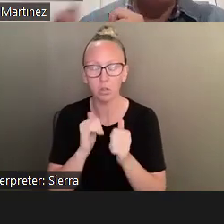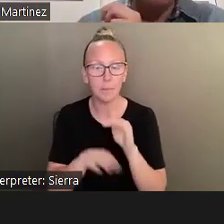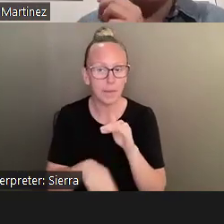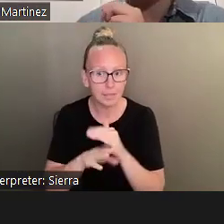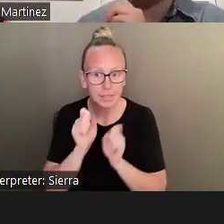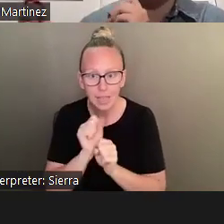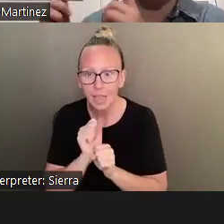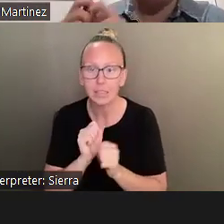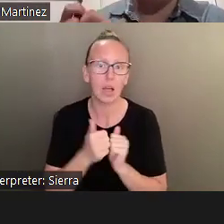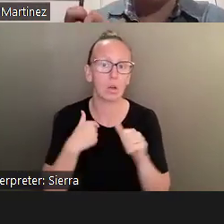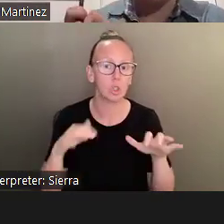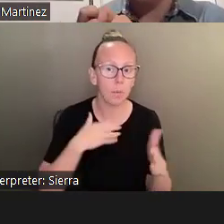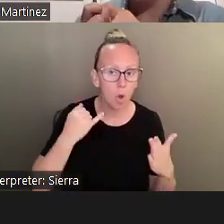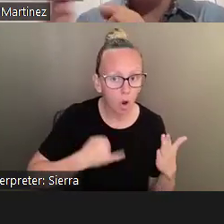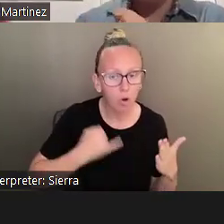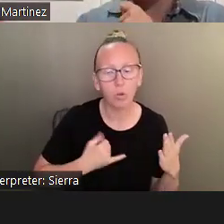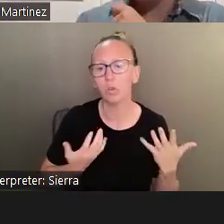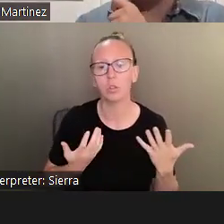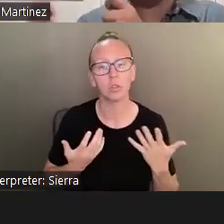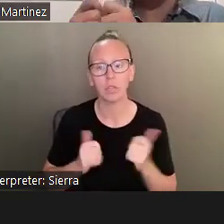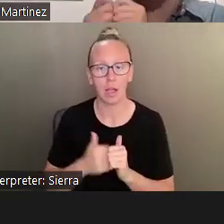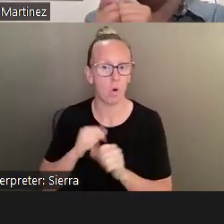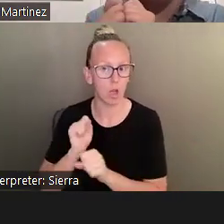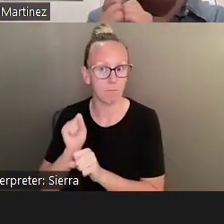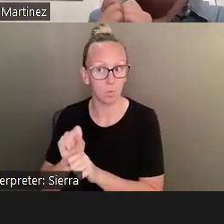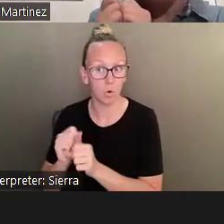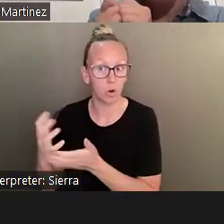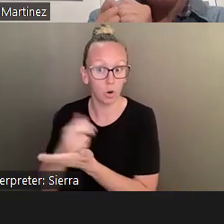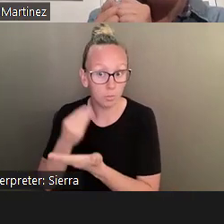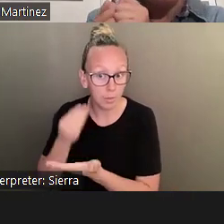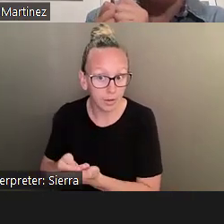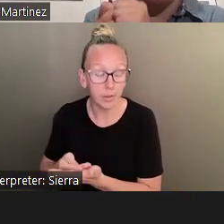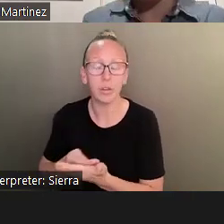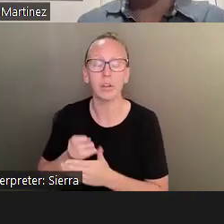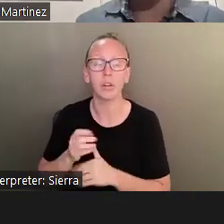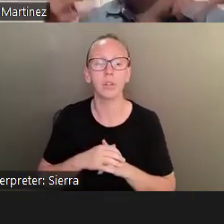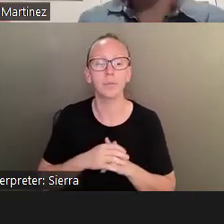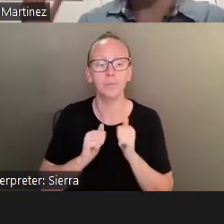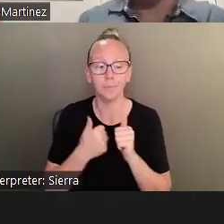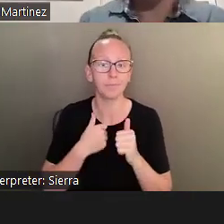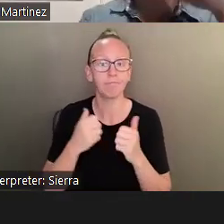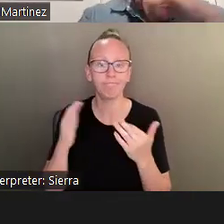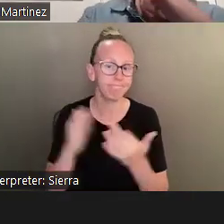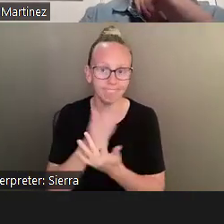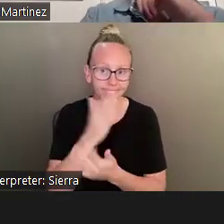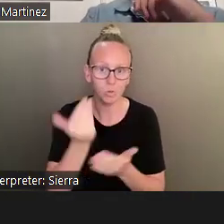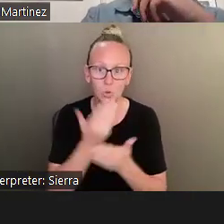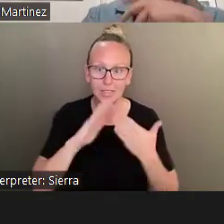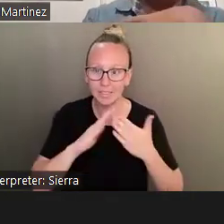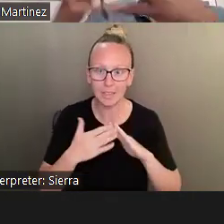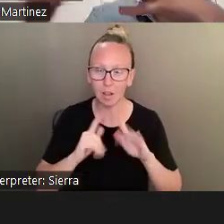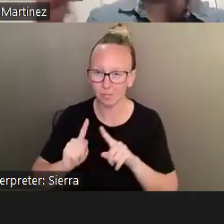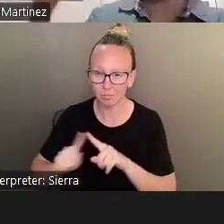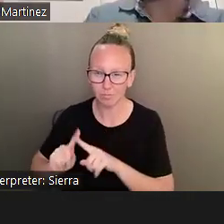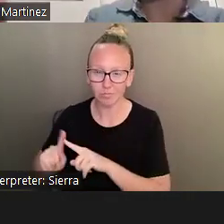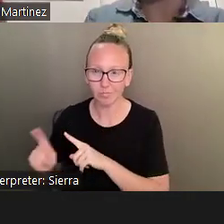that I did my art practice, in the way that I worked for money, in the way that I navigated a new city I was in, like all